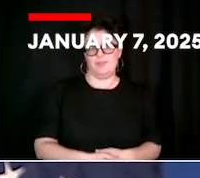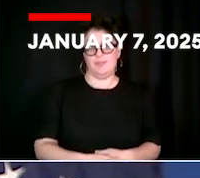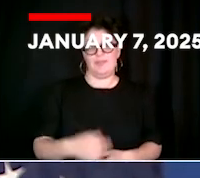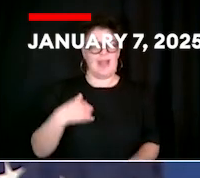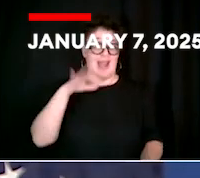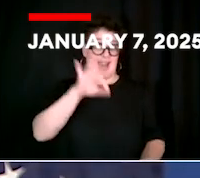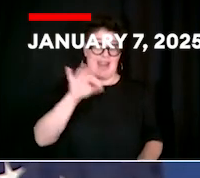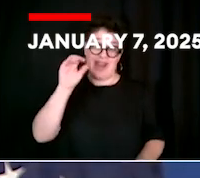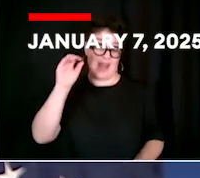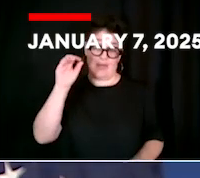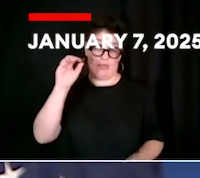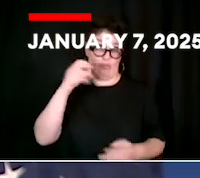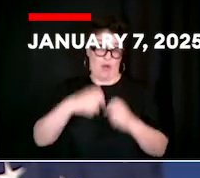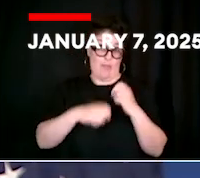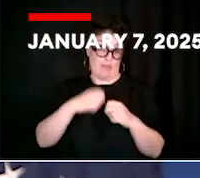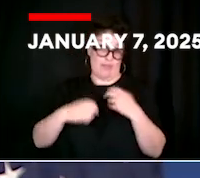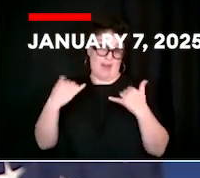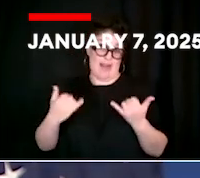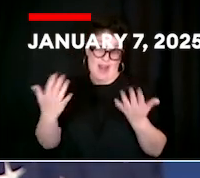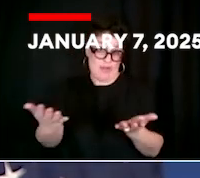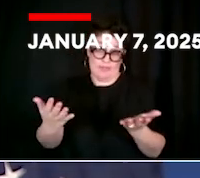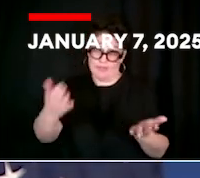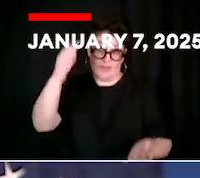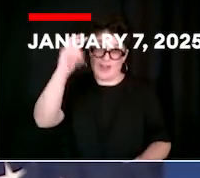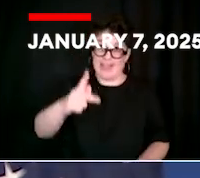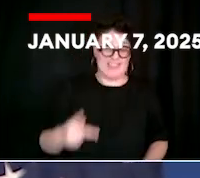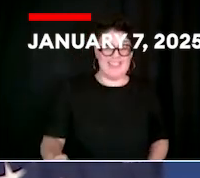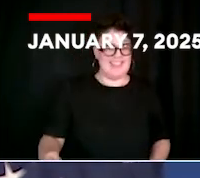brother. And I'm not looking